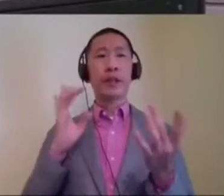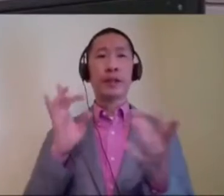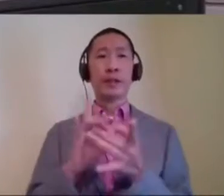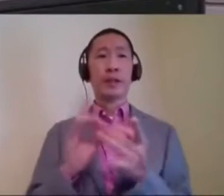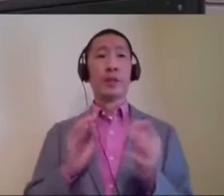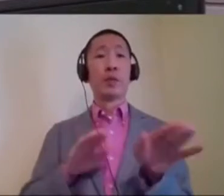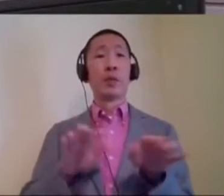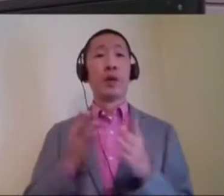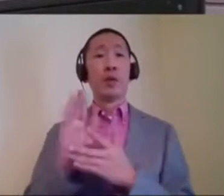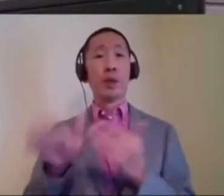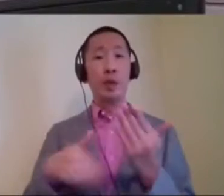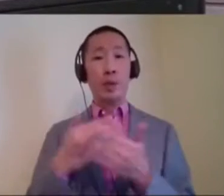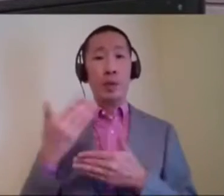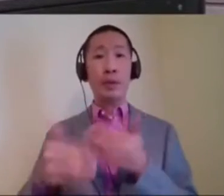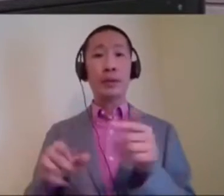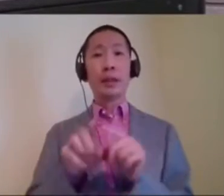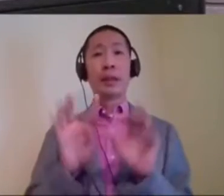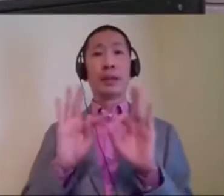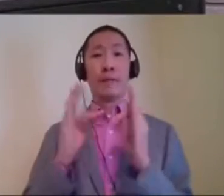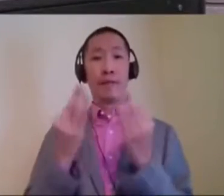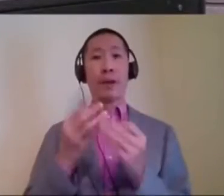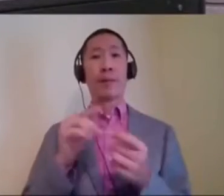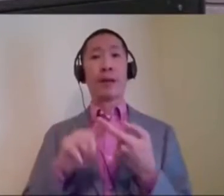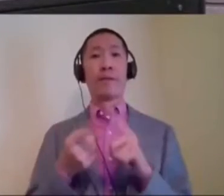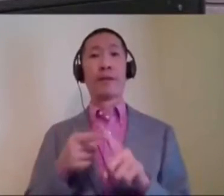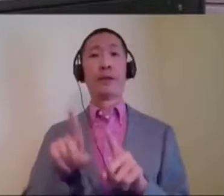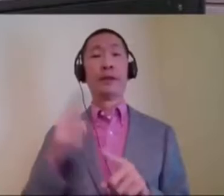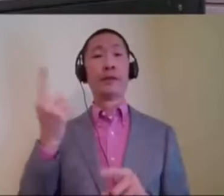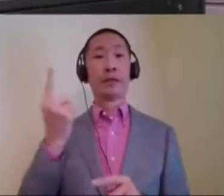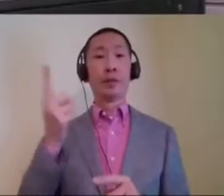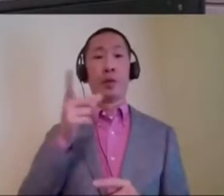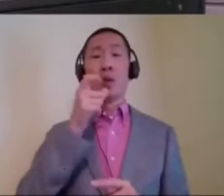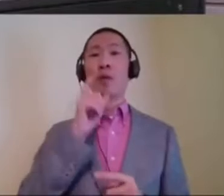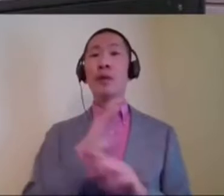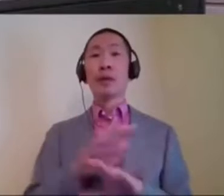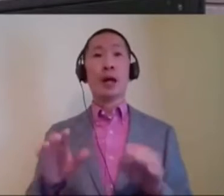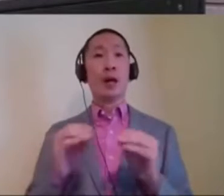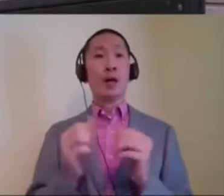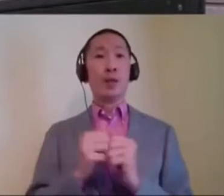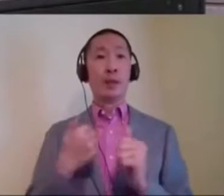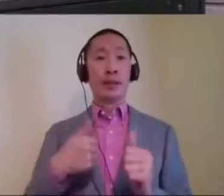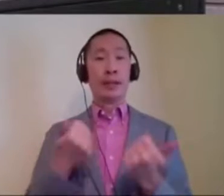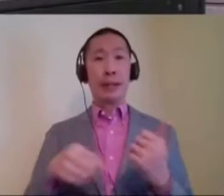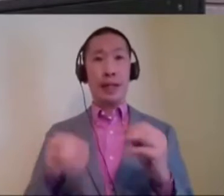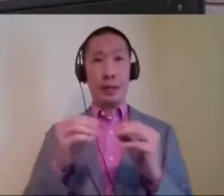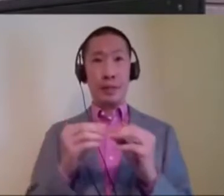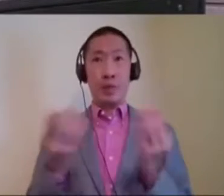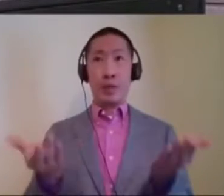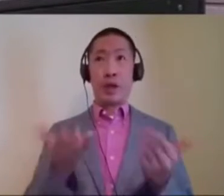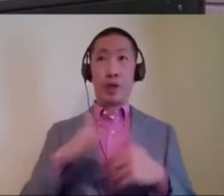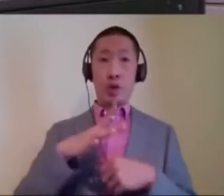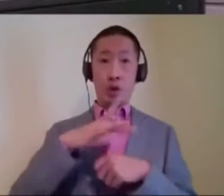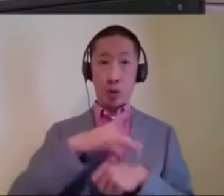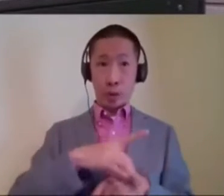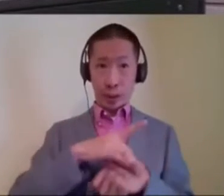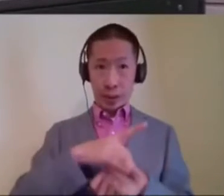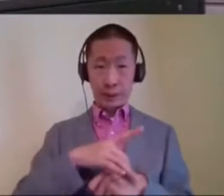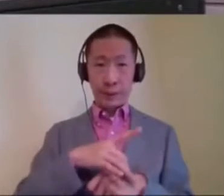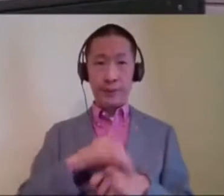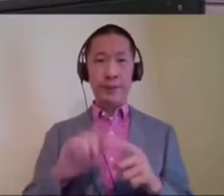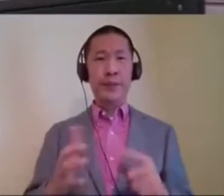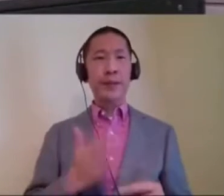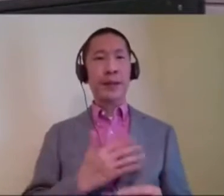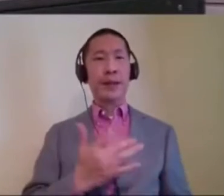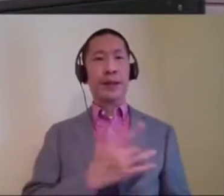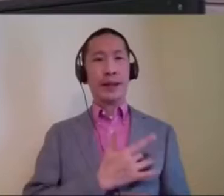process as family and as friends of someone who is no longer with us on this plane. My heart,